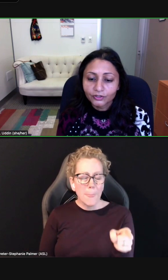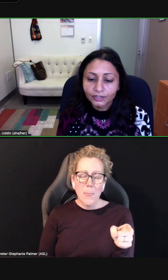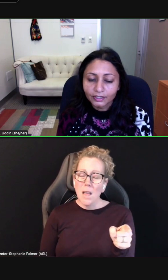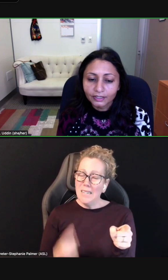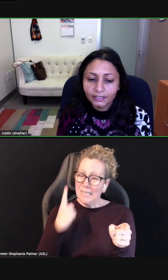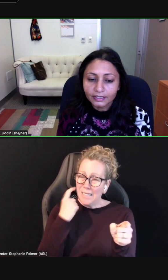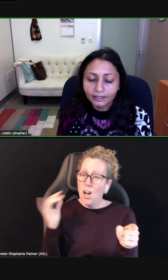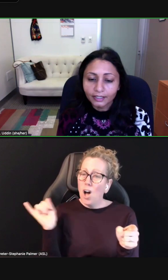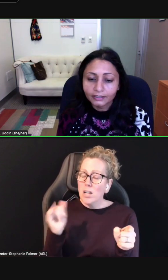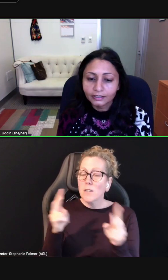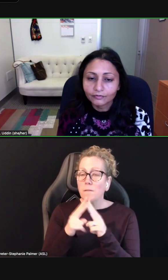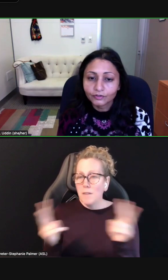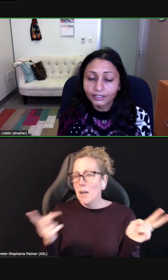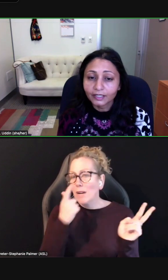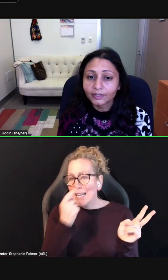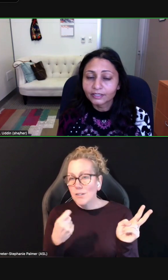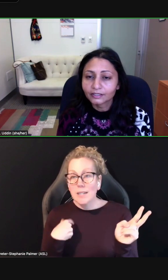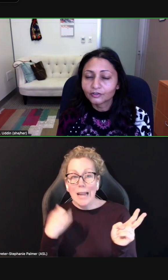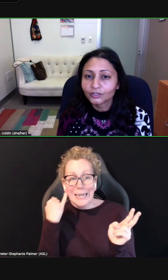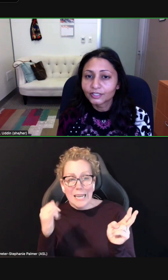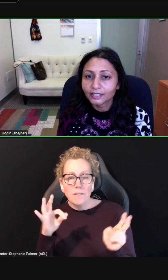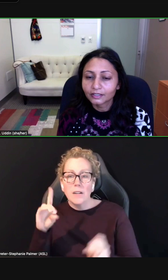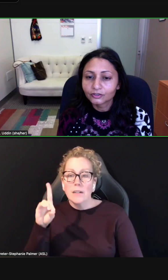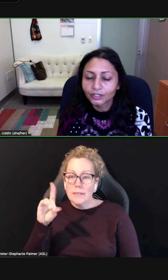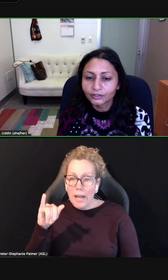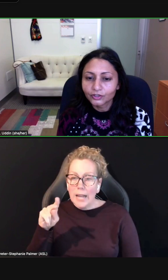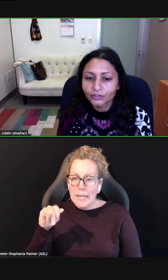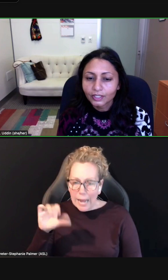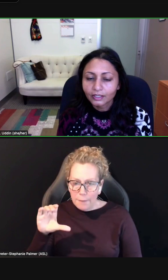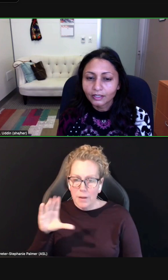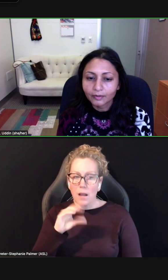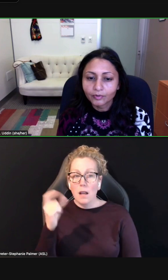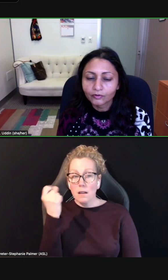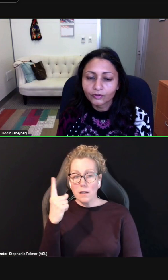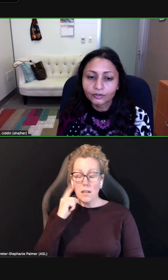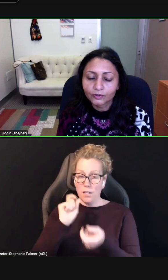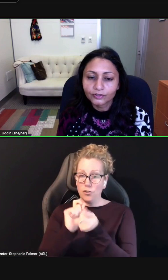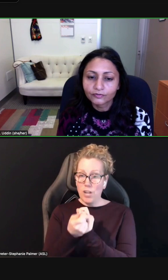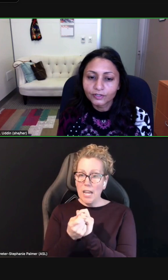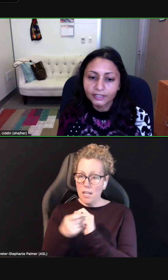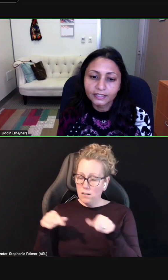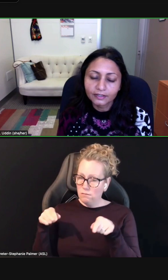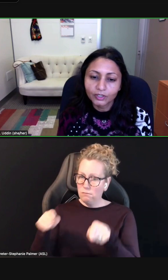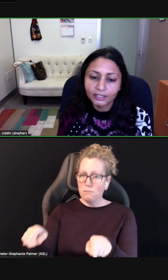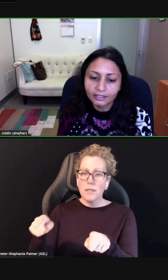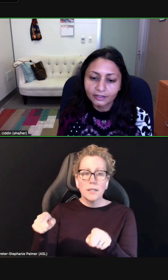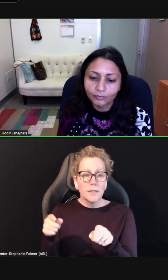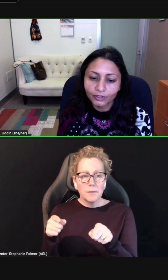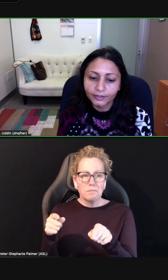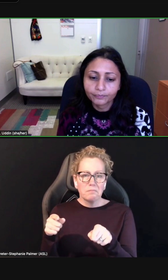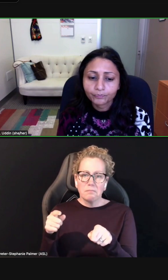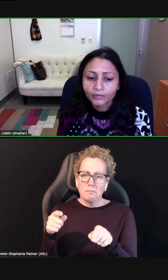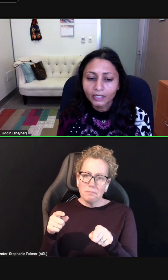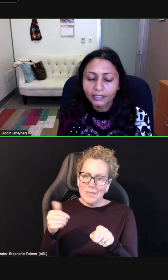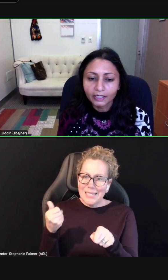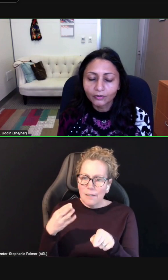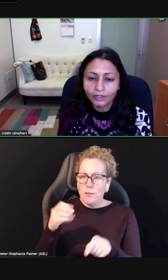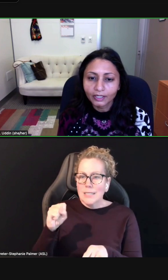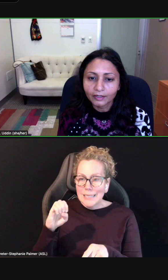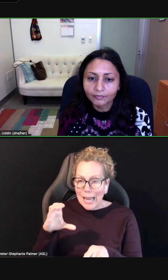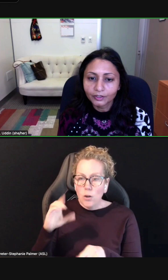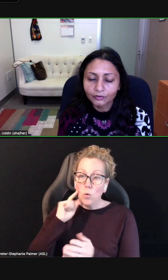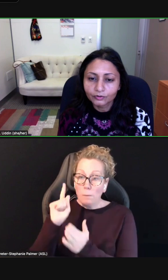very interested in this idea of dynamics and understanding changes over the course of seconds and minutes in the brain,